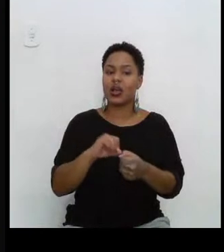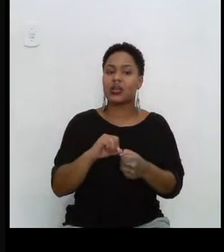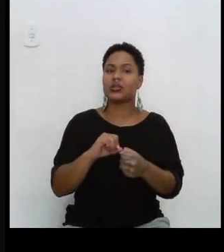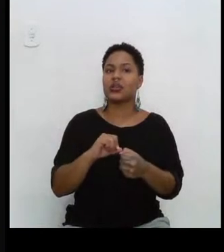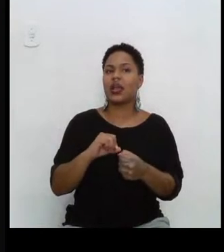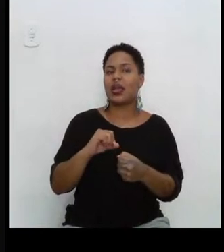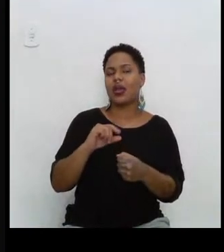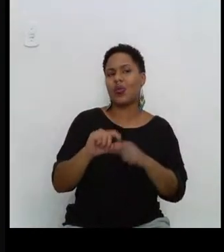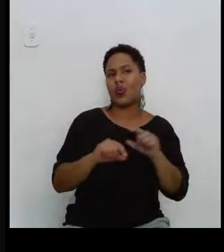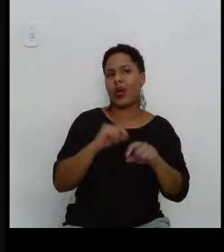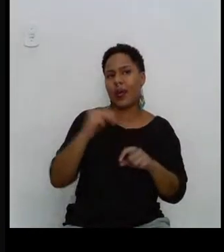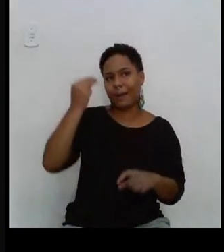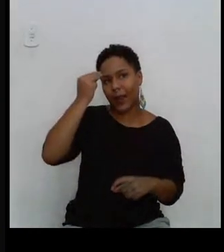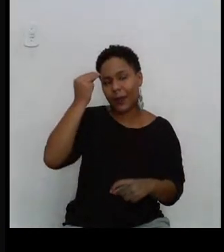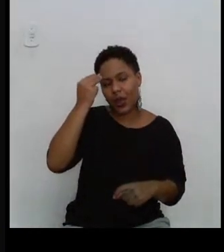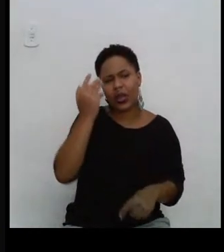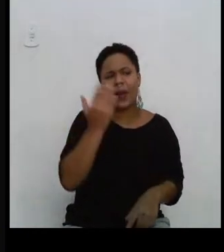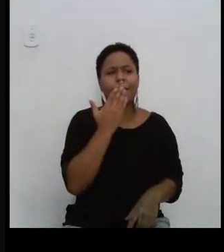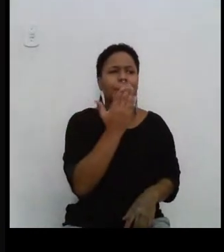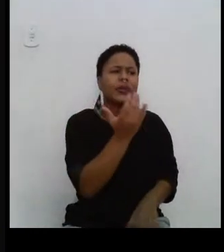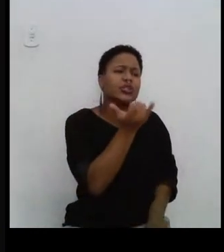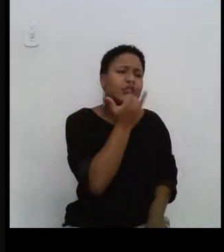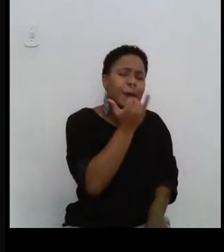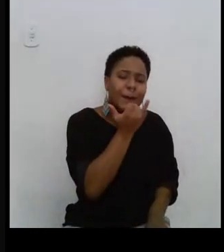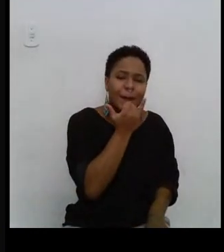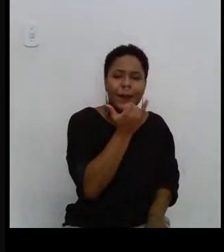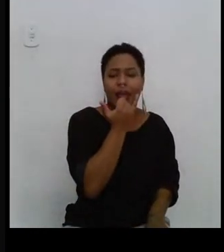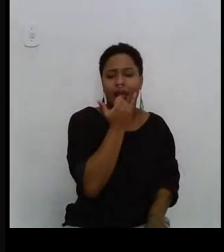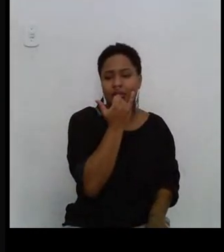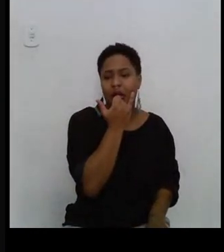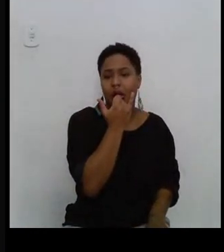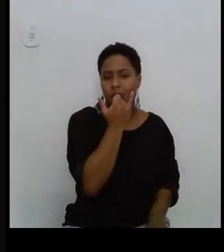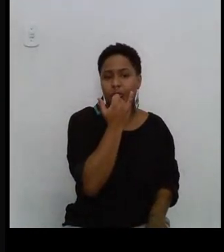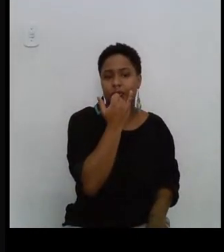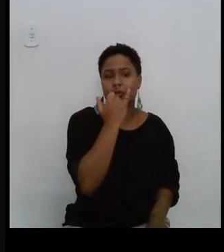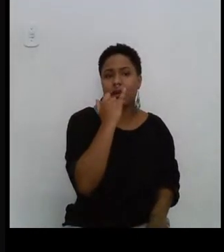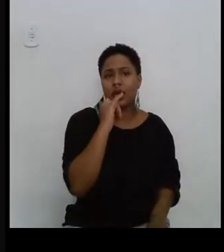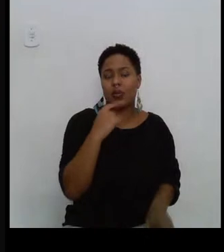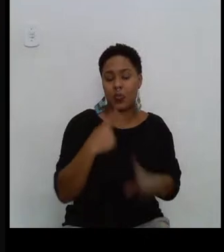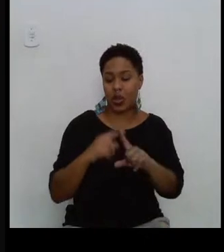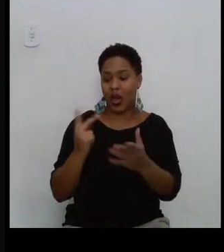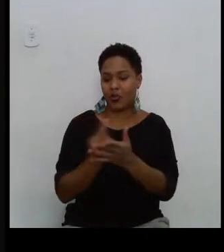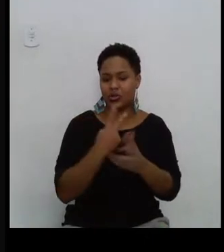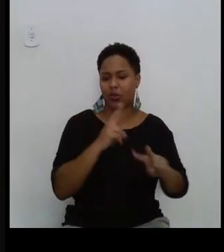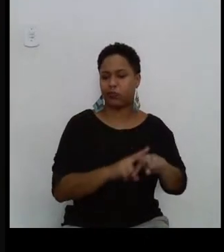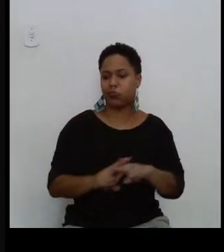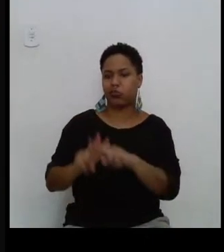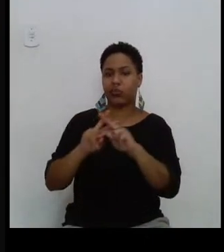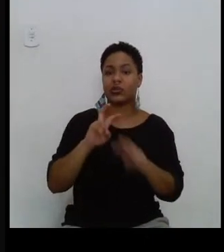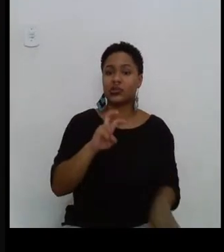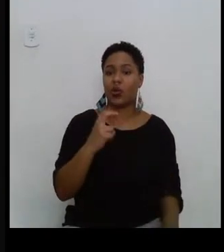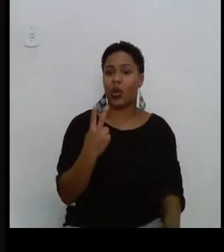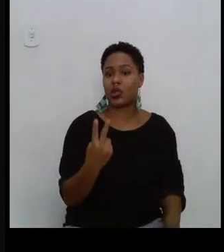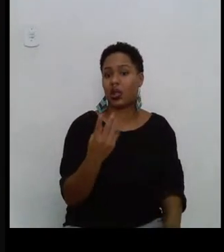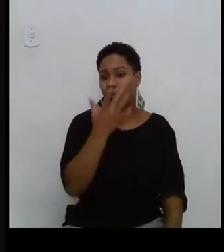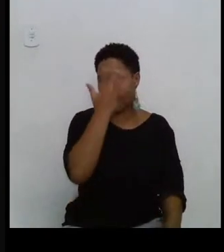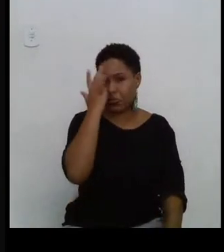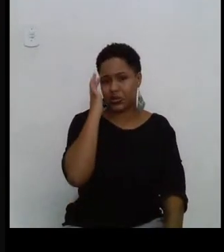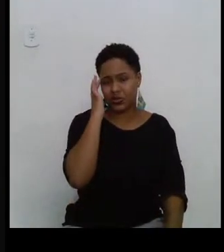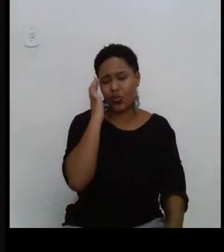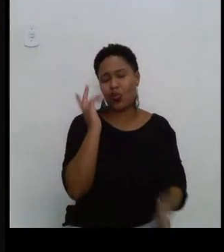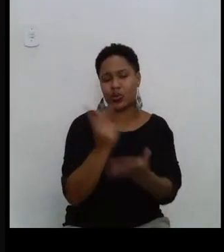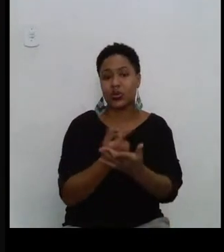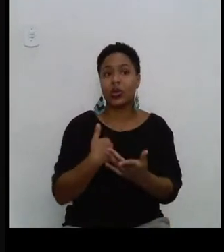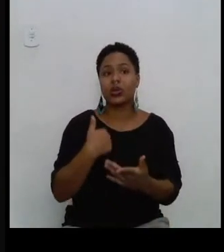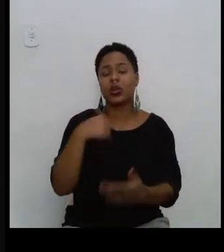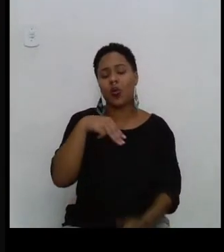One Direction YouTube o Anderson Mariano book trailer de Hatsune